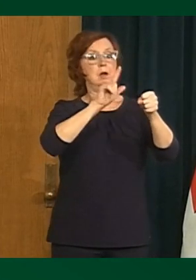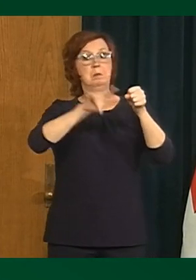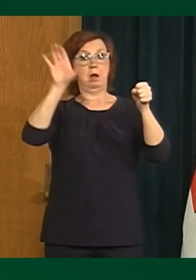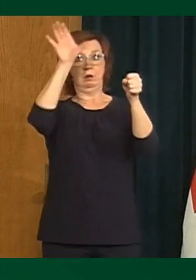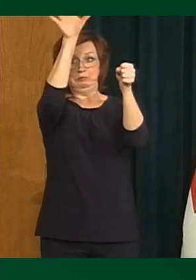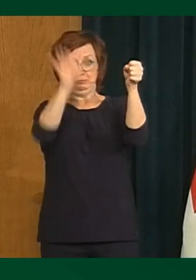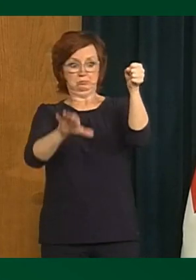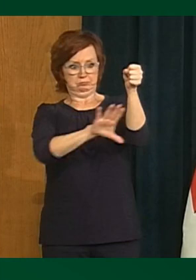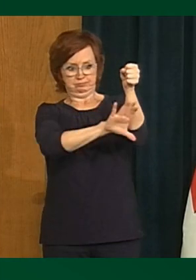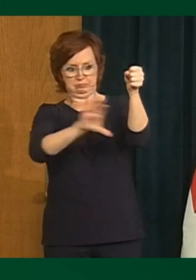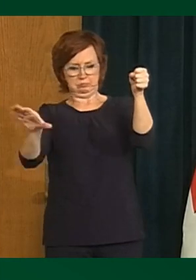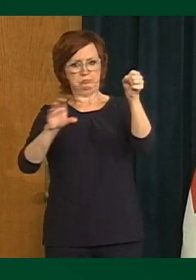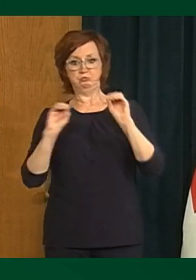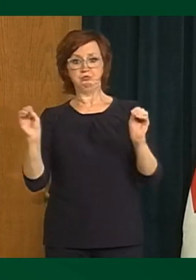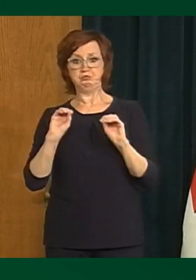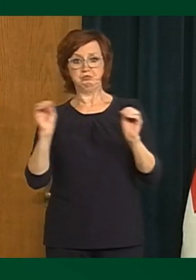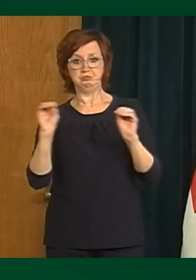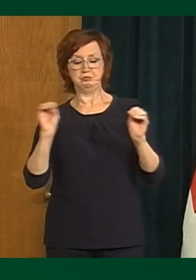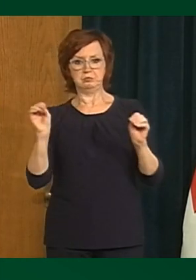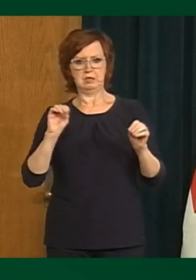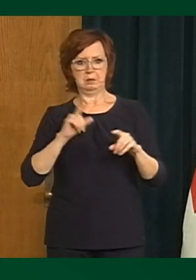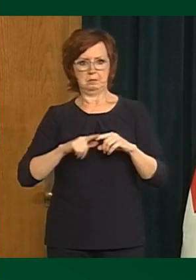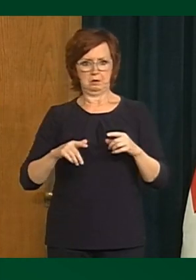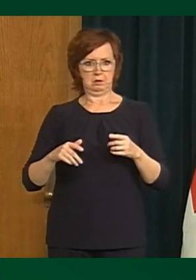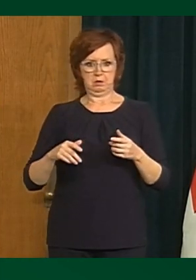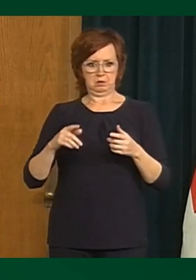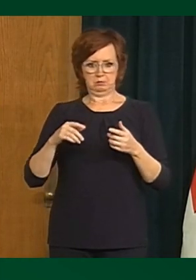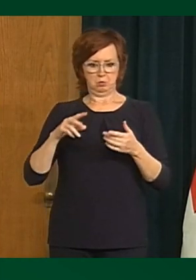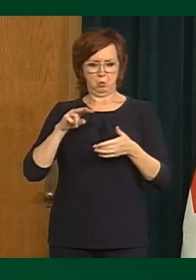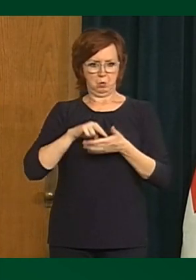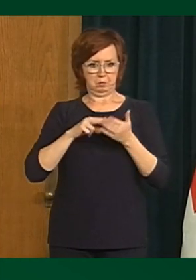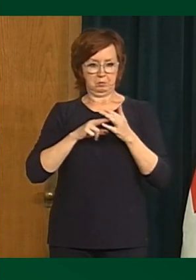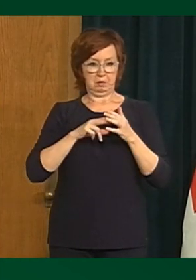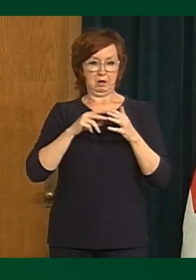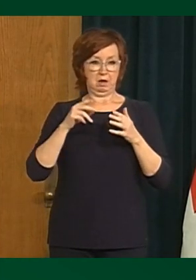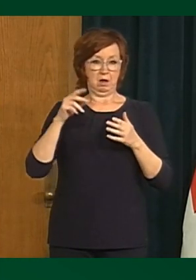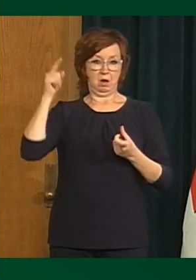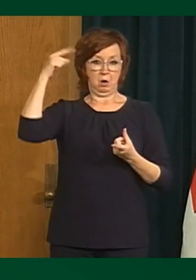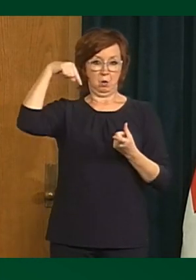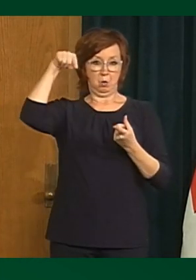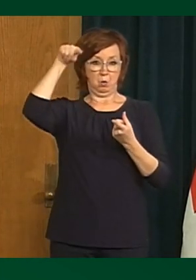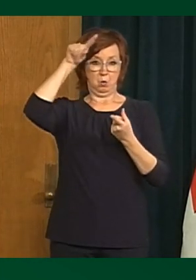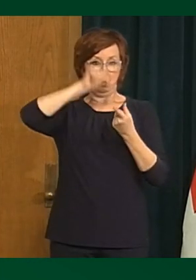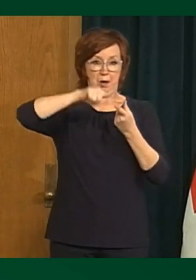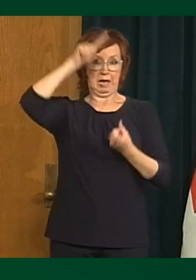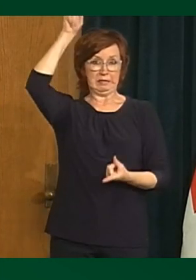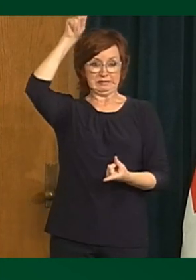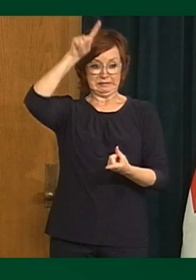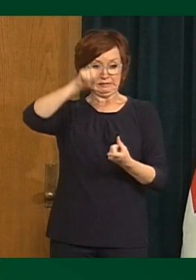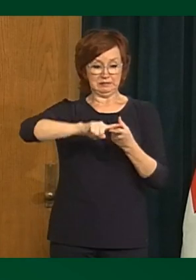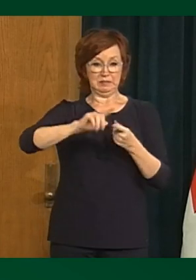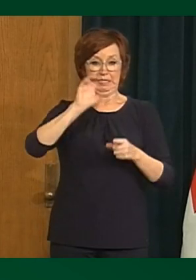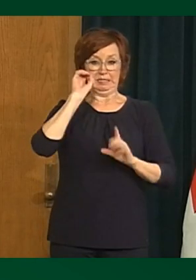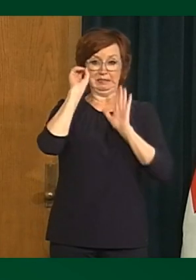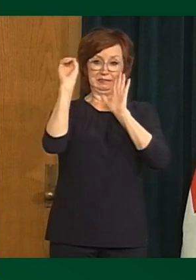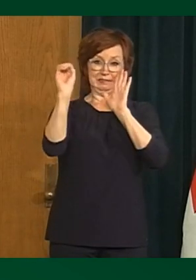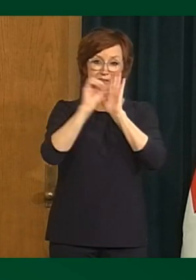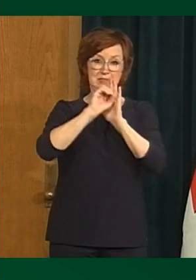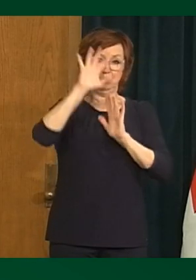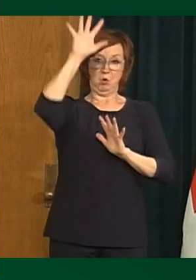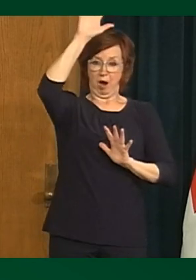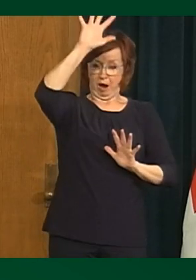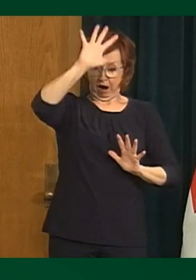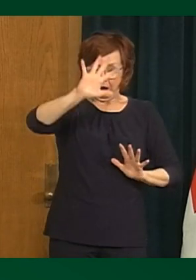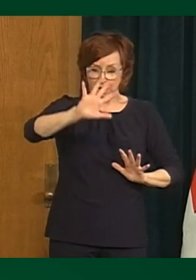of the province? I will let Dr. Shahab speak to the specifics around what the bar might be on when you may